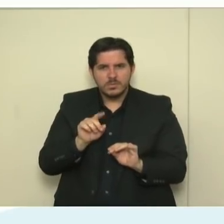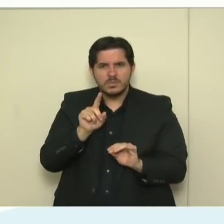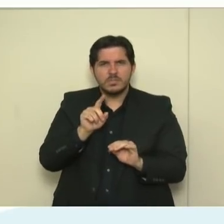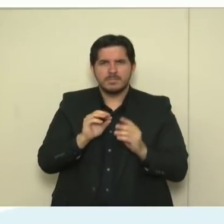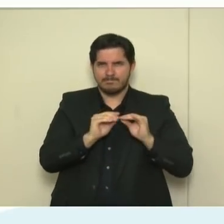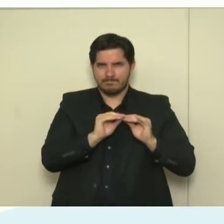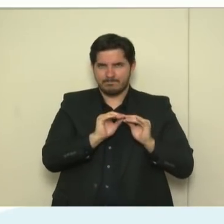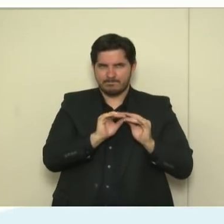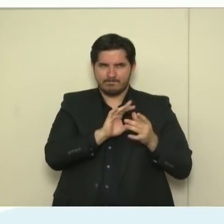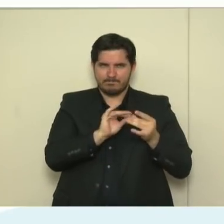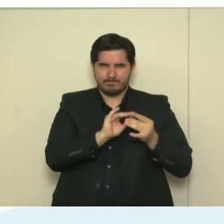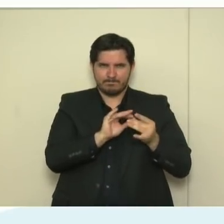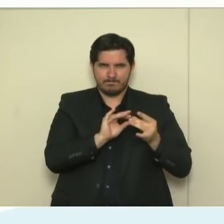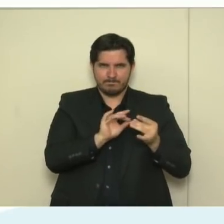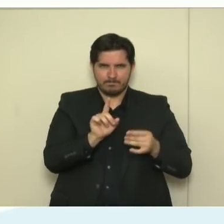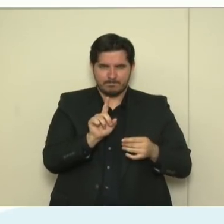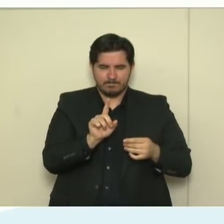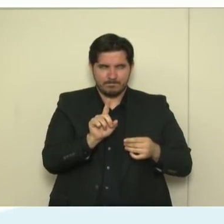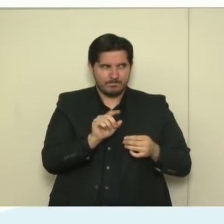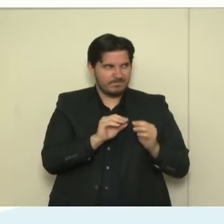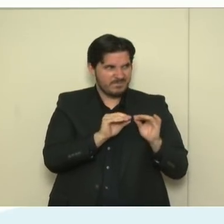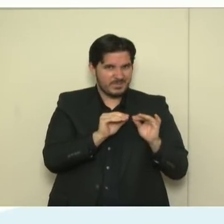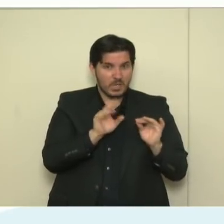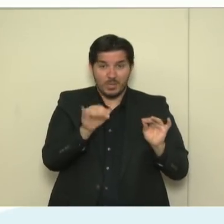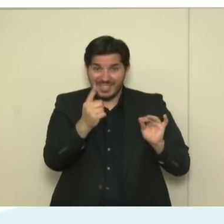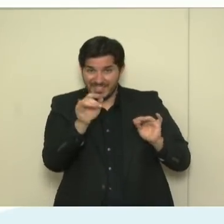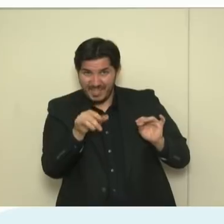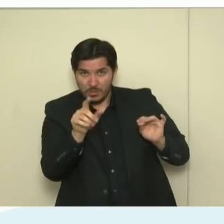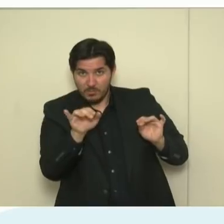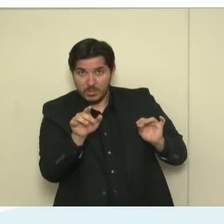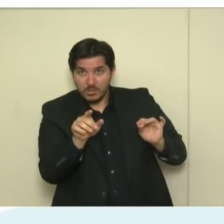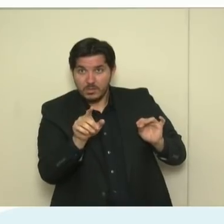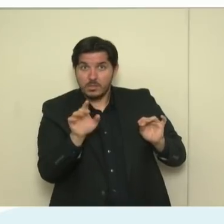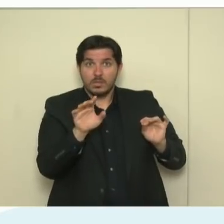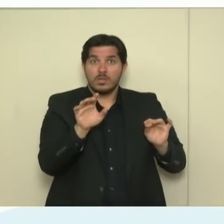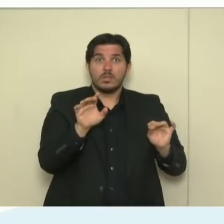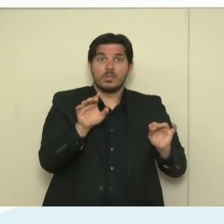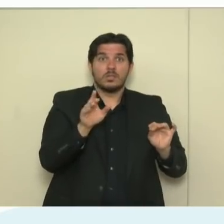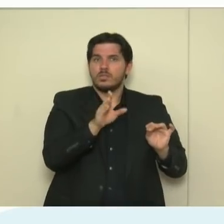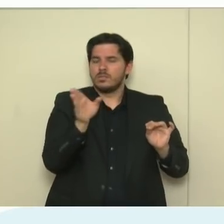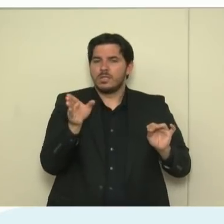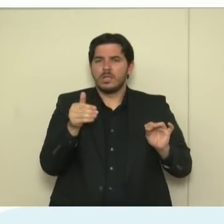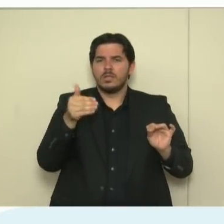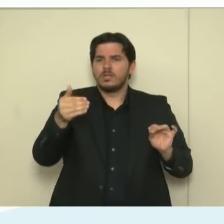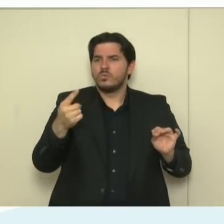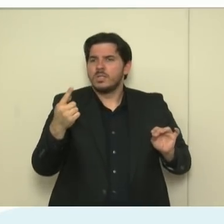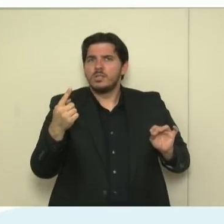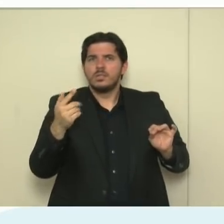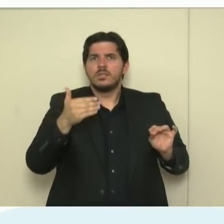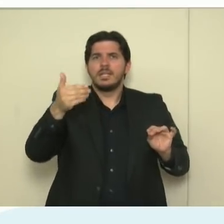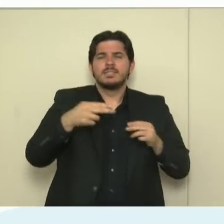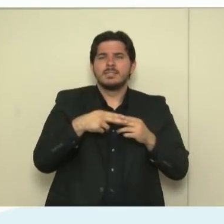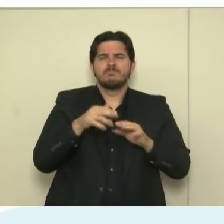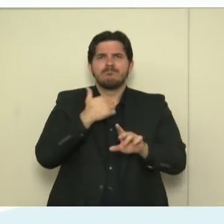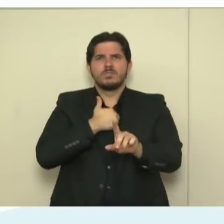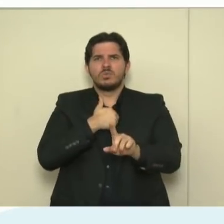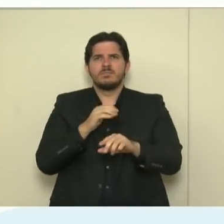Oh, sorry. Oh, this is the one. If you can go to the next. Okay, sorry.